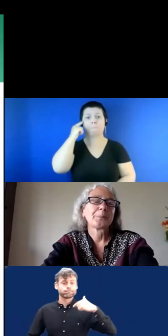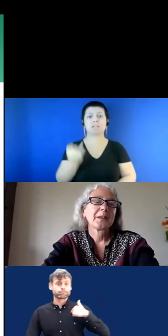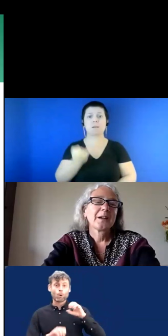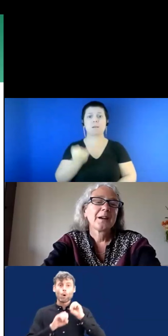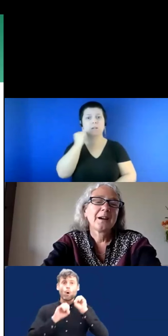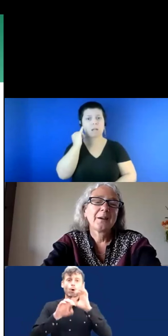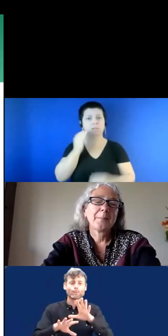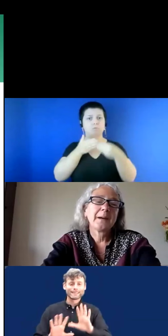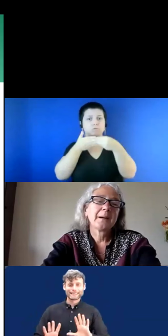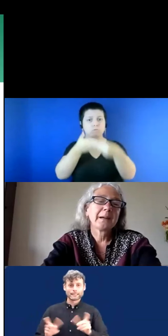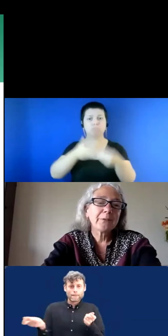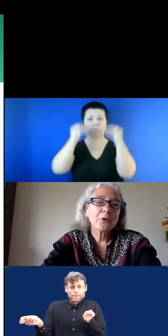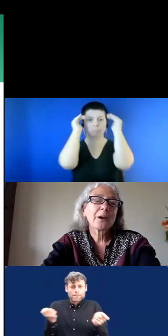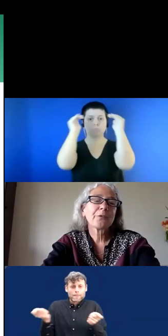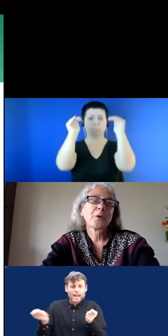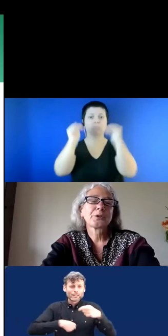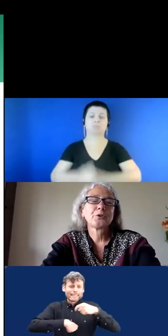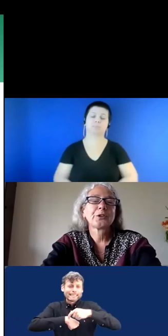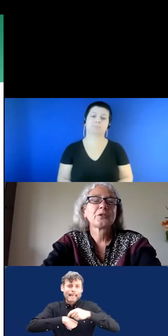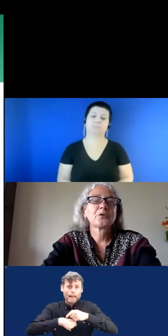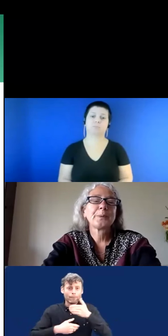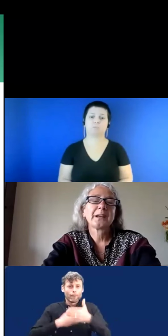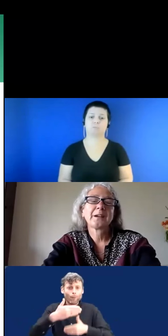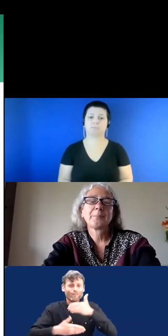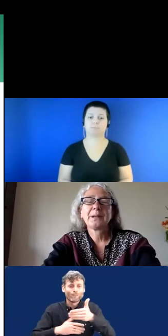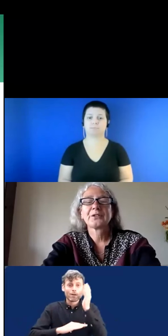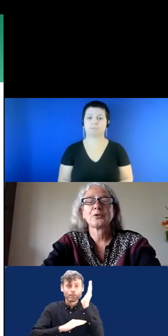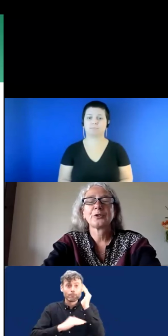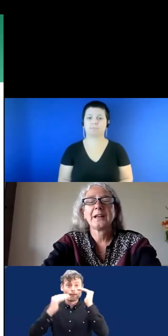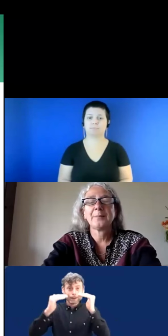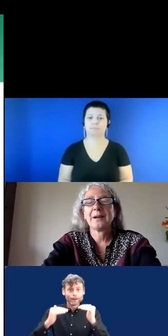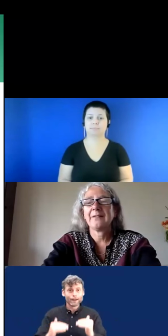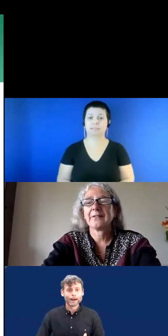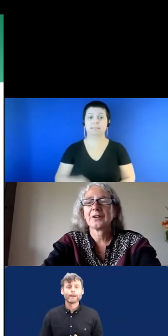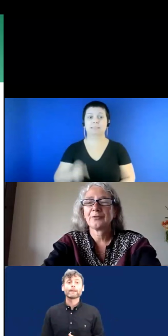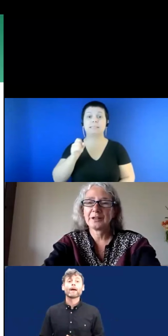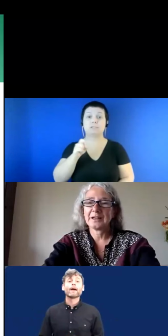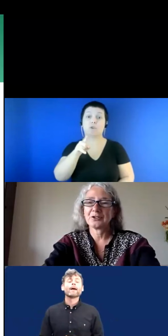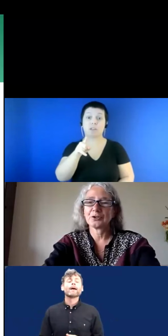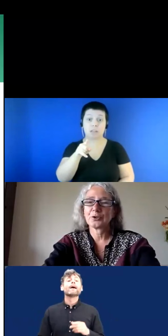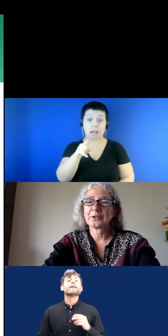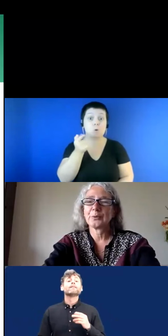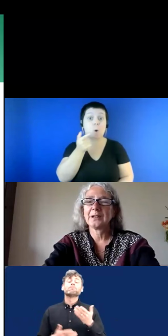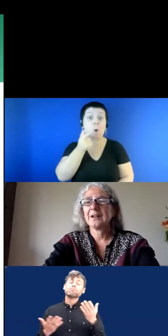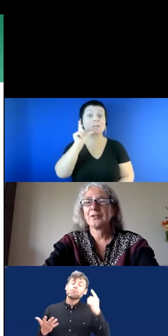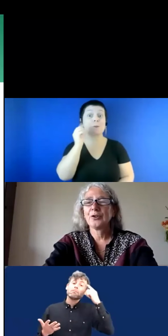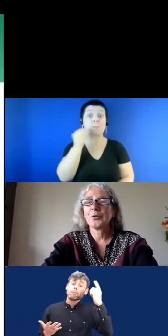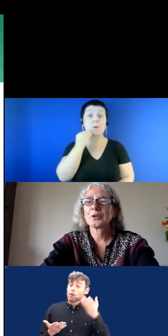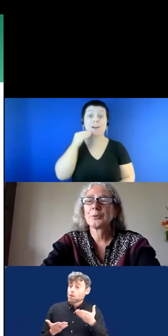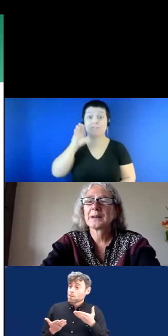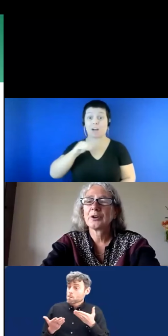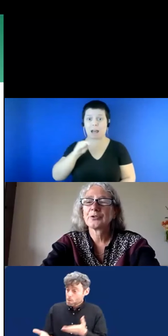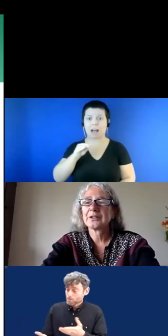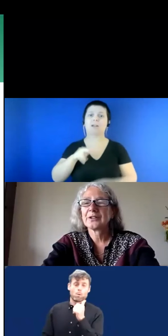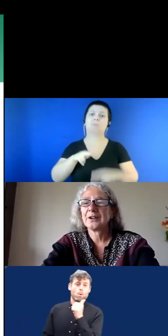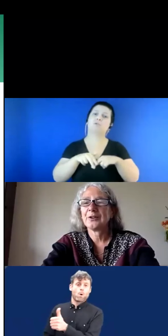schedule. If you have the opportunity to speak, please state your name and affiliation so that we know what